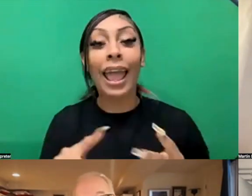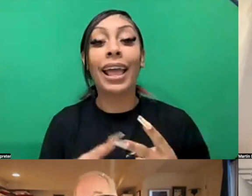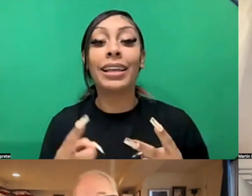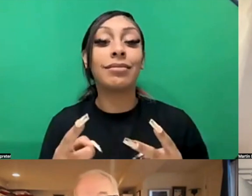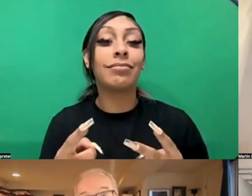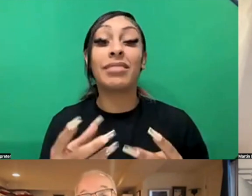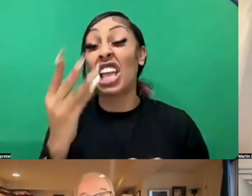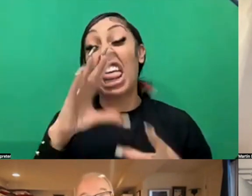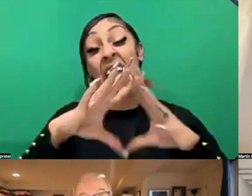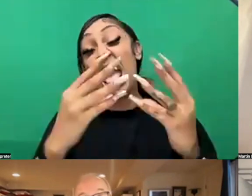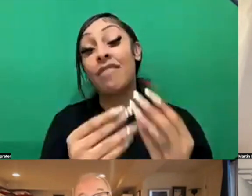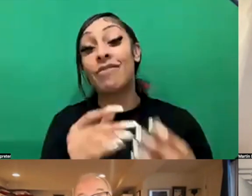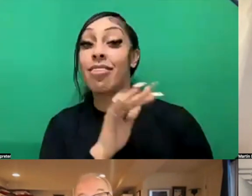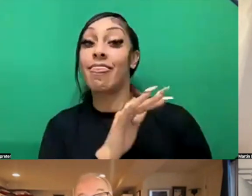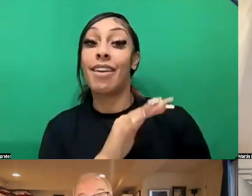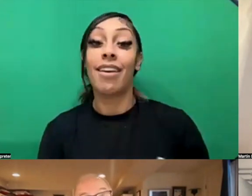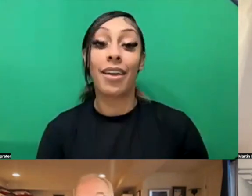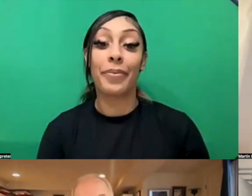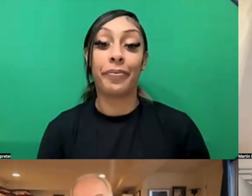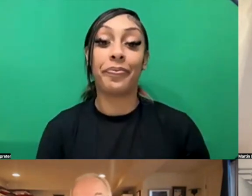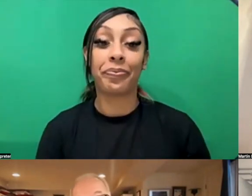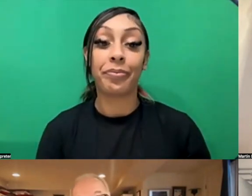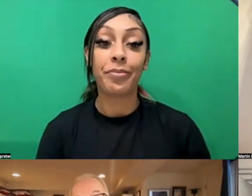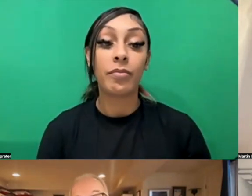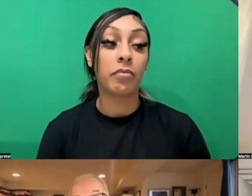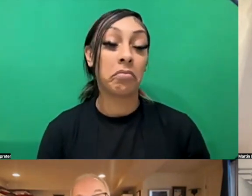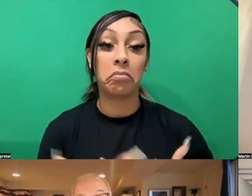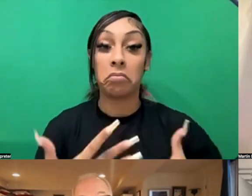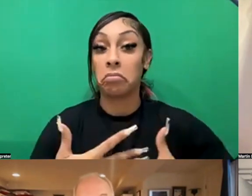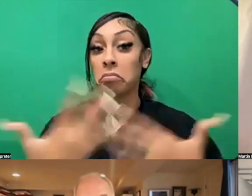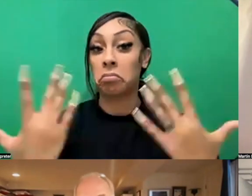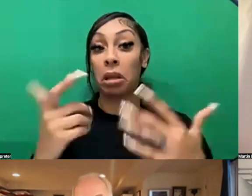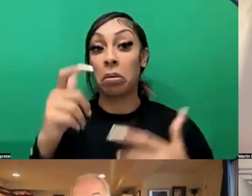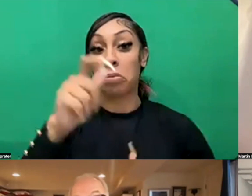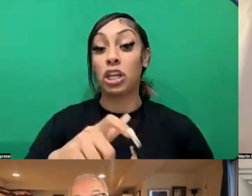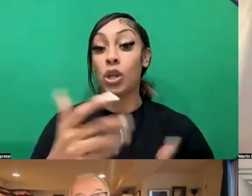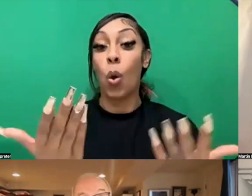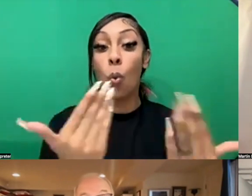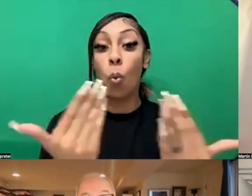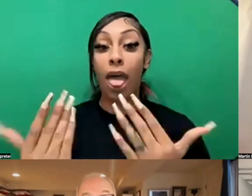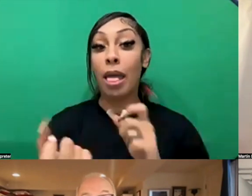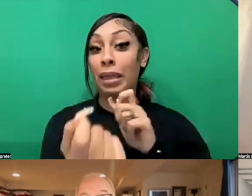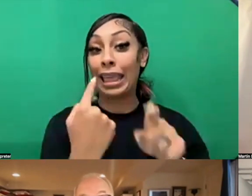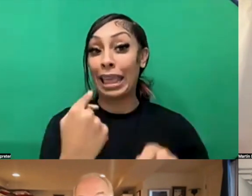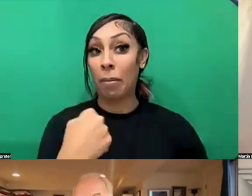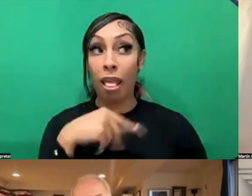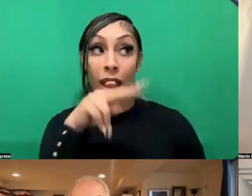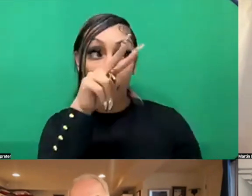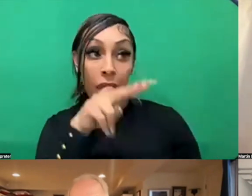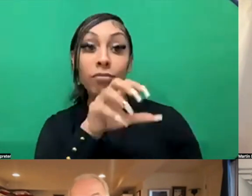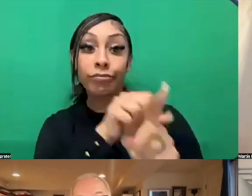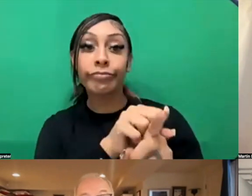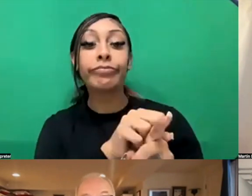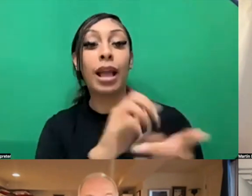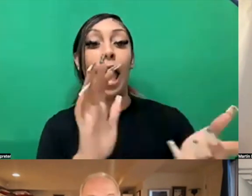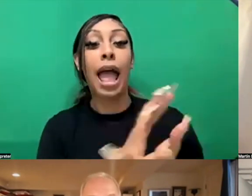just about everything you want. And anyone is welcome to email me at any of the email addresses you find there, and I'm happy to